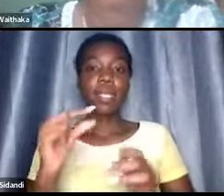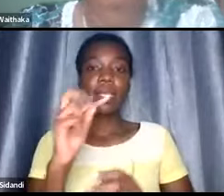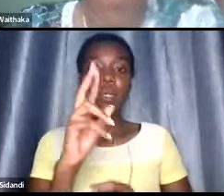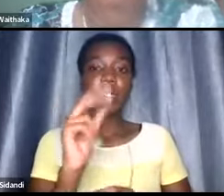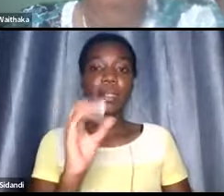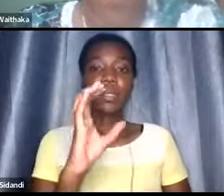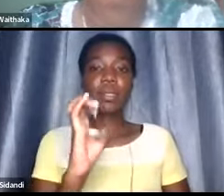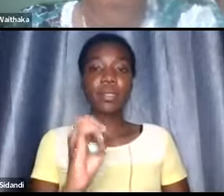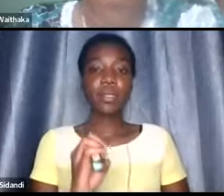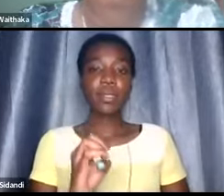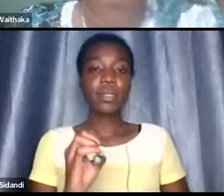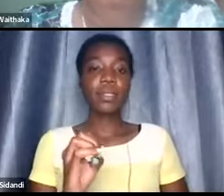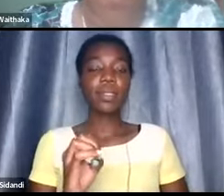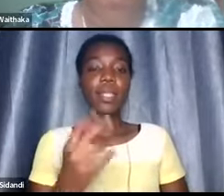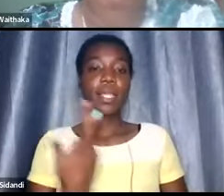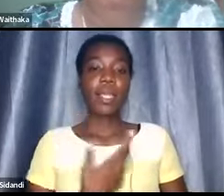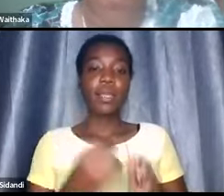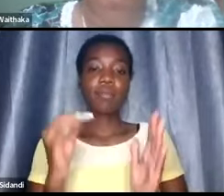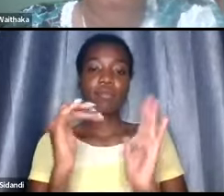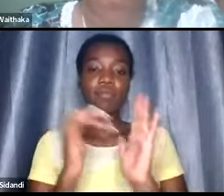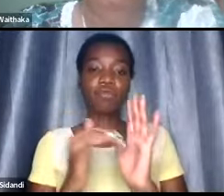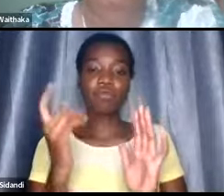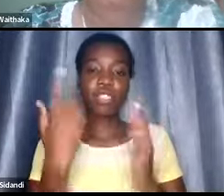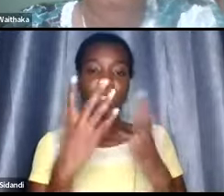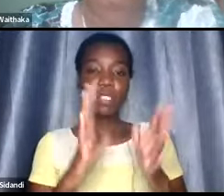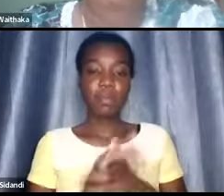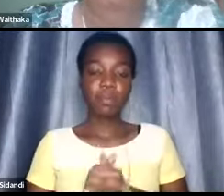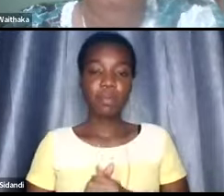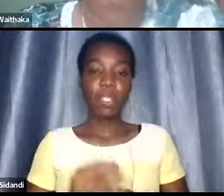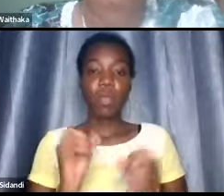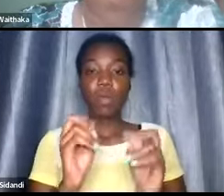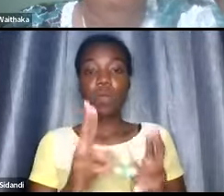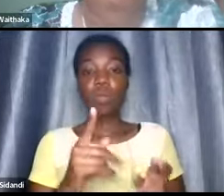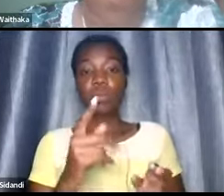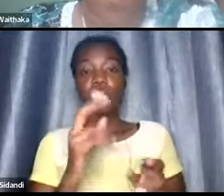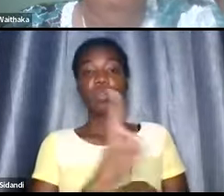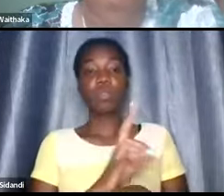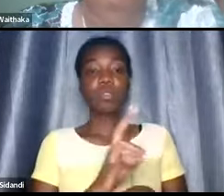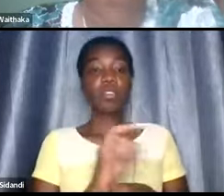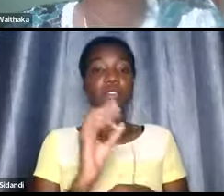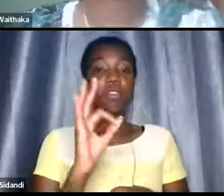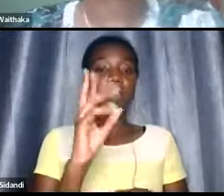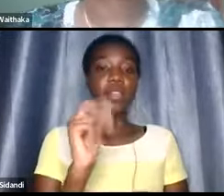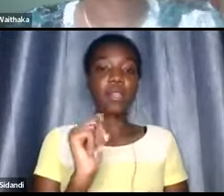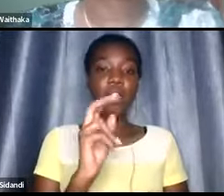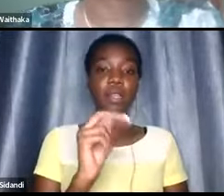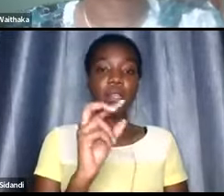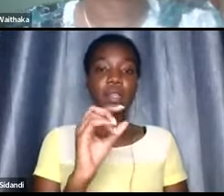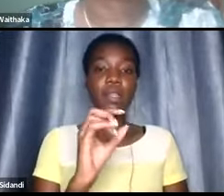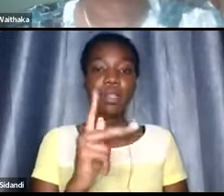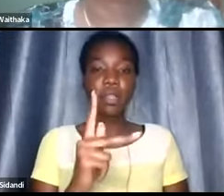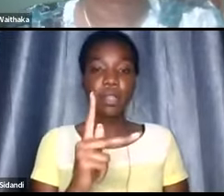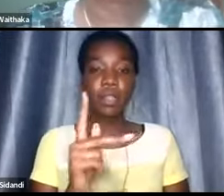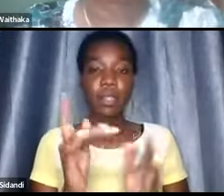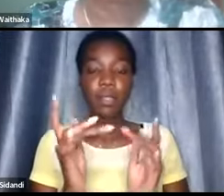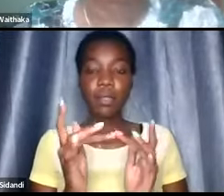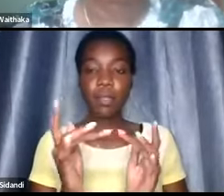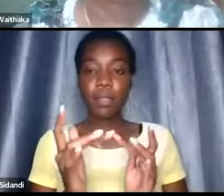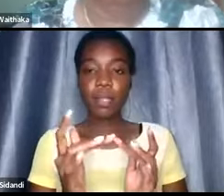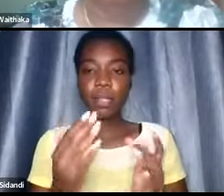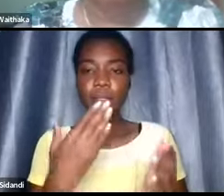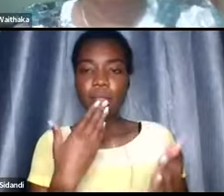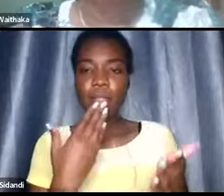grace@tatarasolutions.co.ke, and we've put it on the chat as well. Or you can use frank@pathwaysolutionsservices.co.uk. All right, so Thank you.